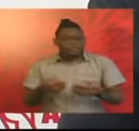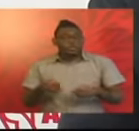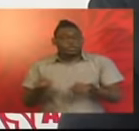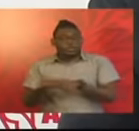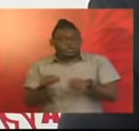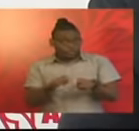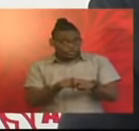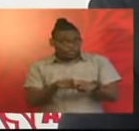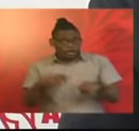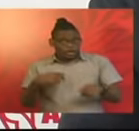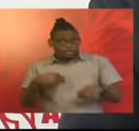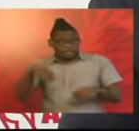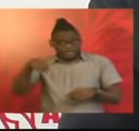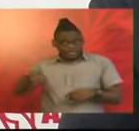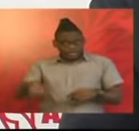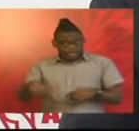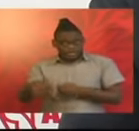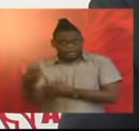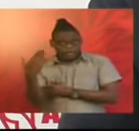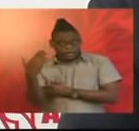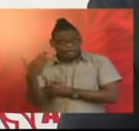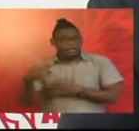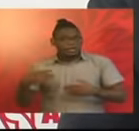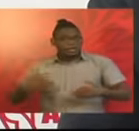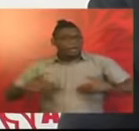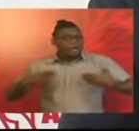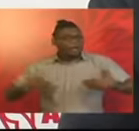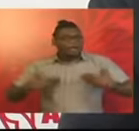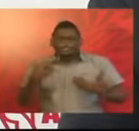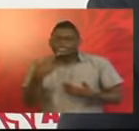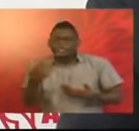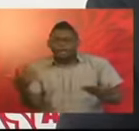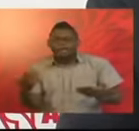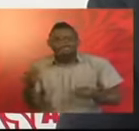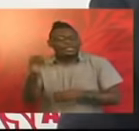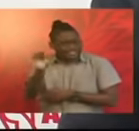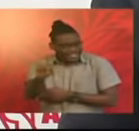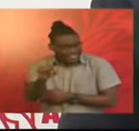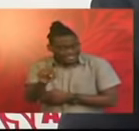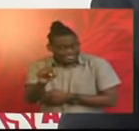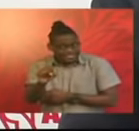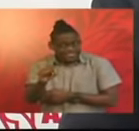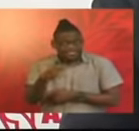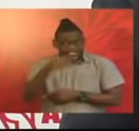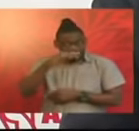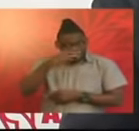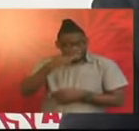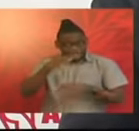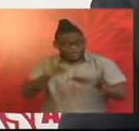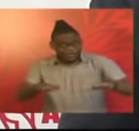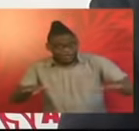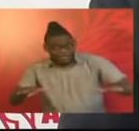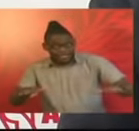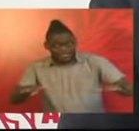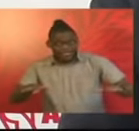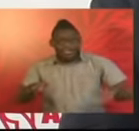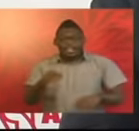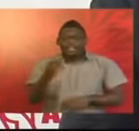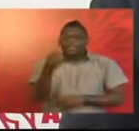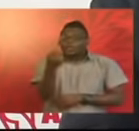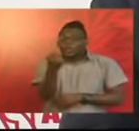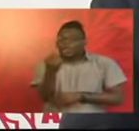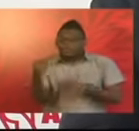we're happy to report with tremendous response that juveniles from 12 years to 18 years old have been